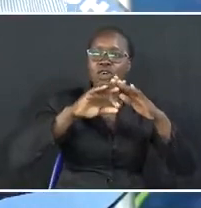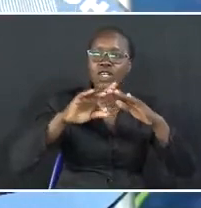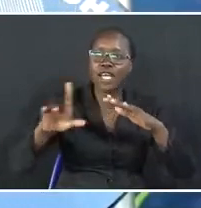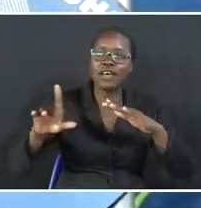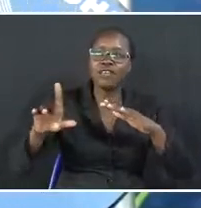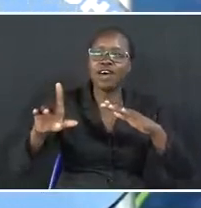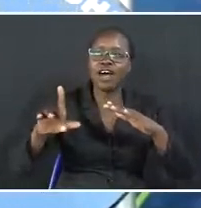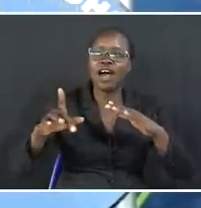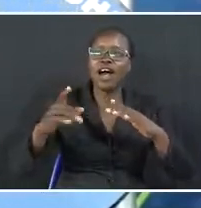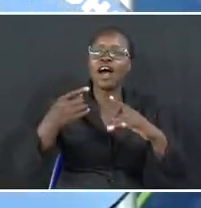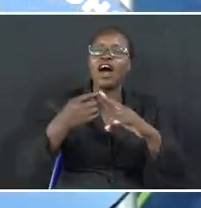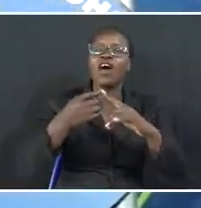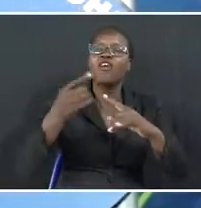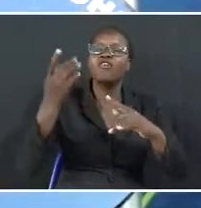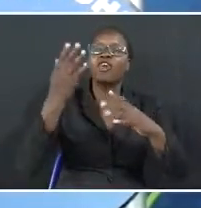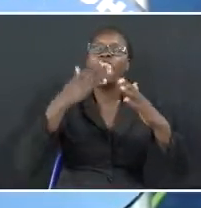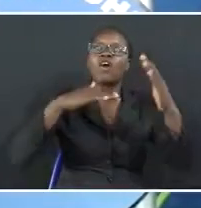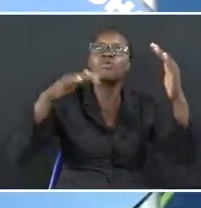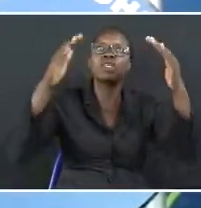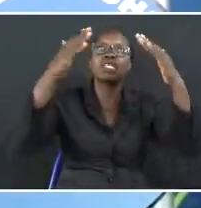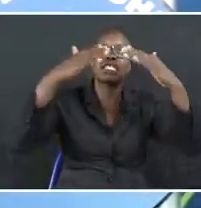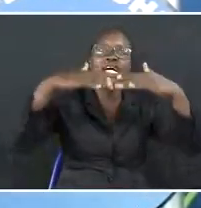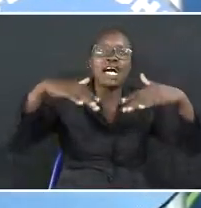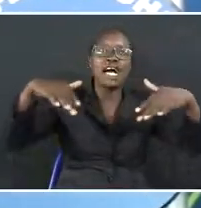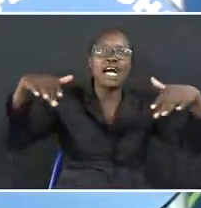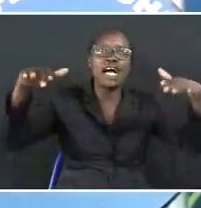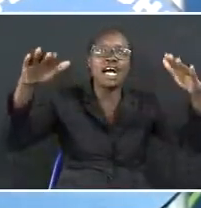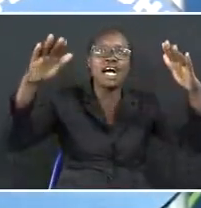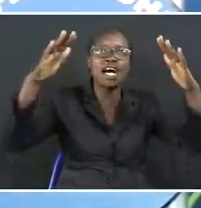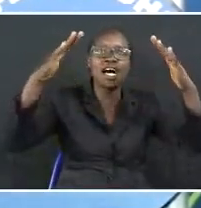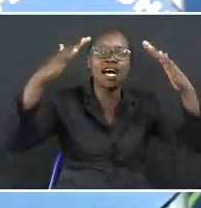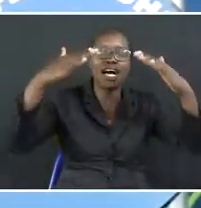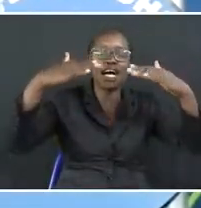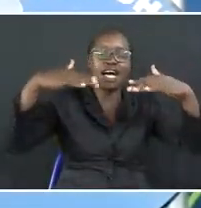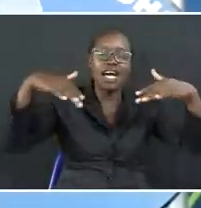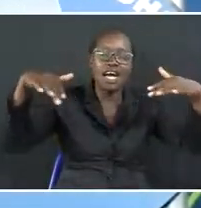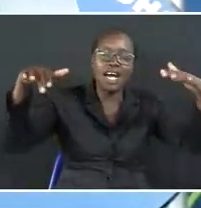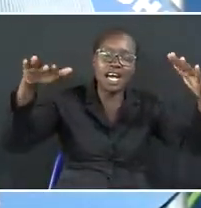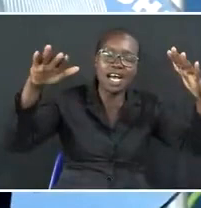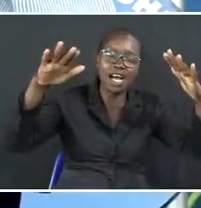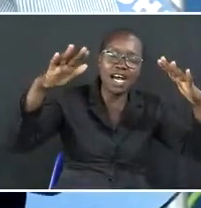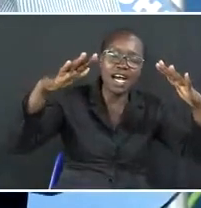roll forever from the